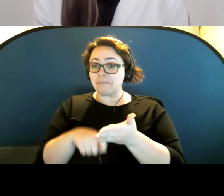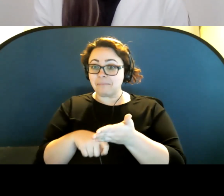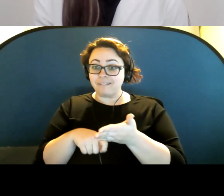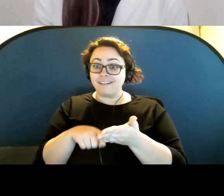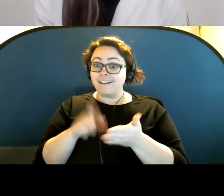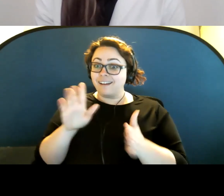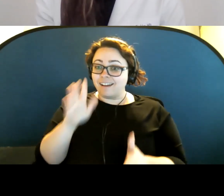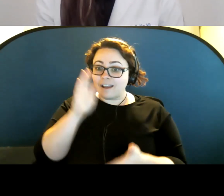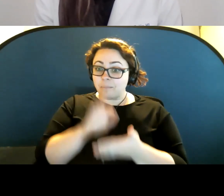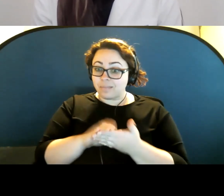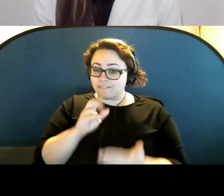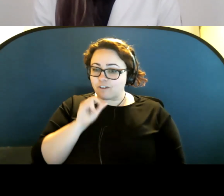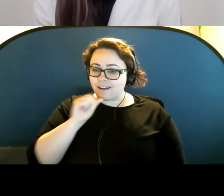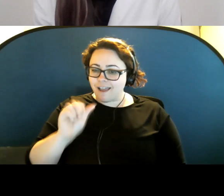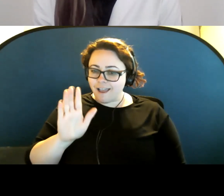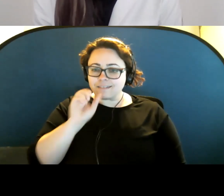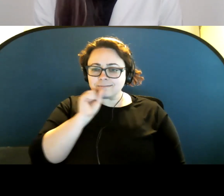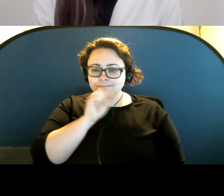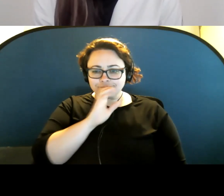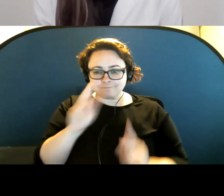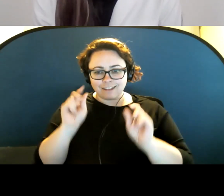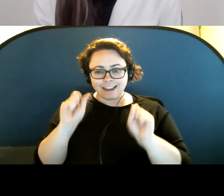play video games. I have a patient with,